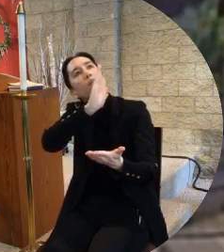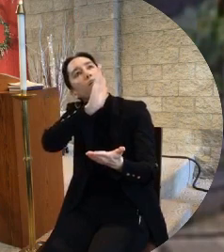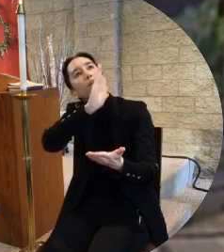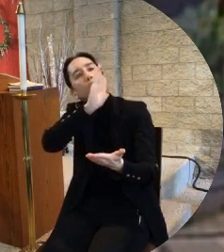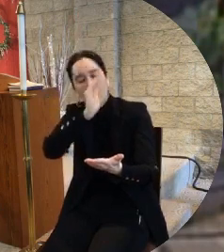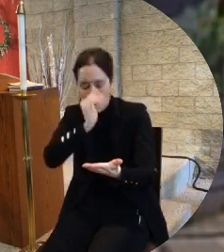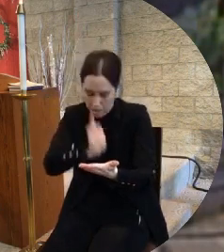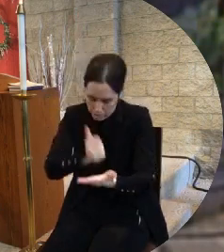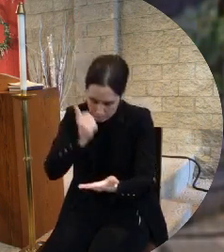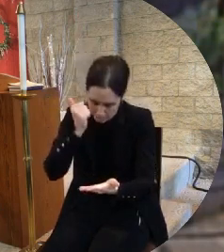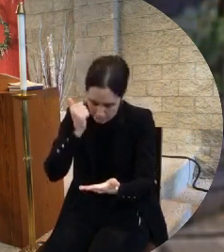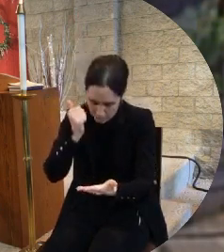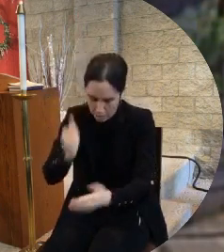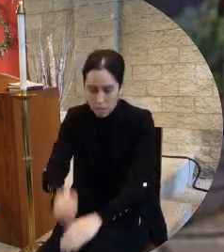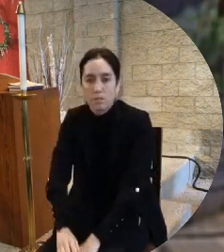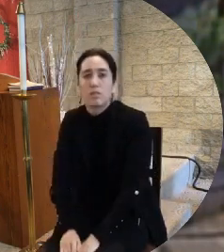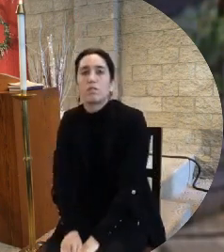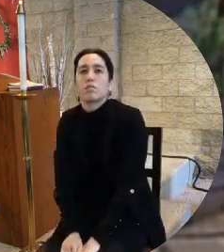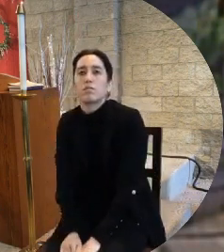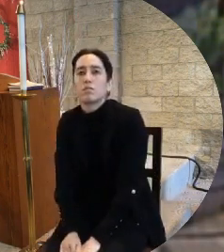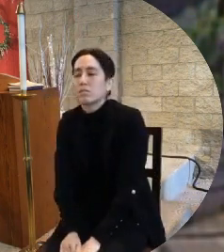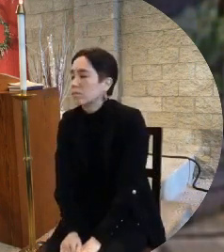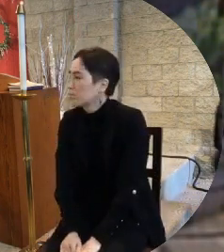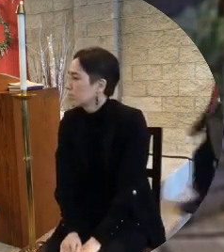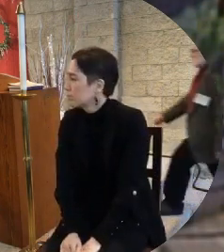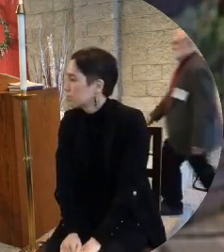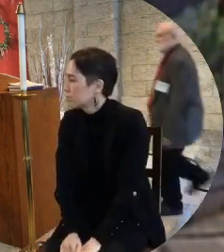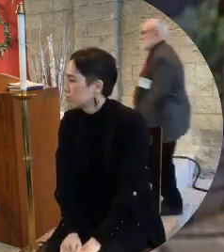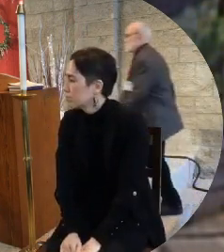be. Amen.